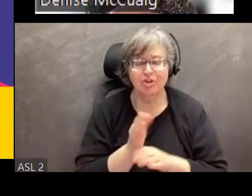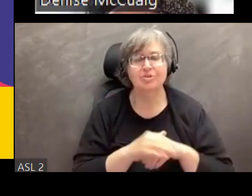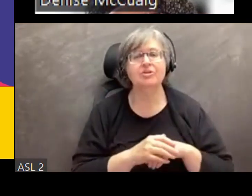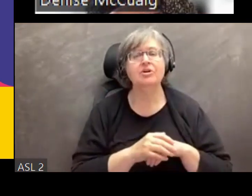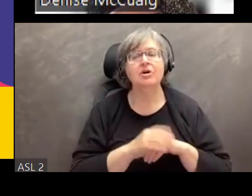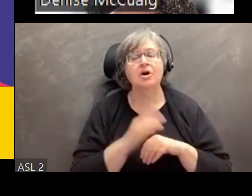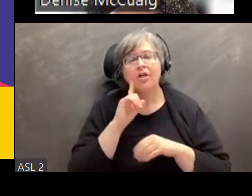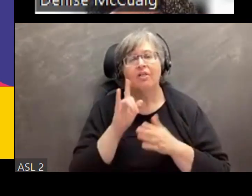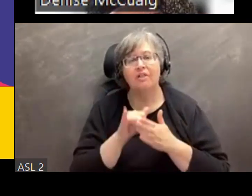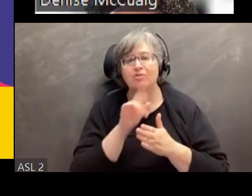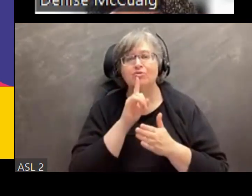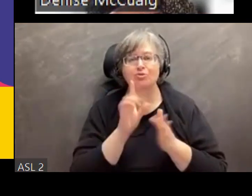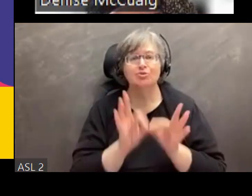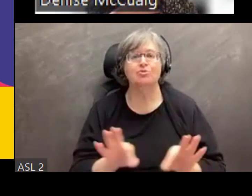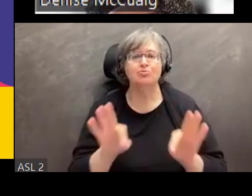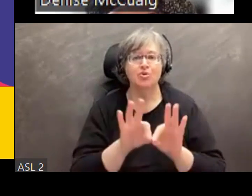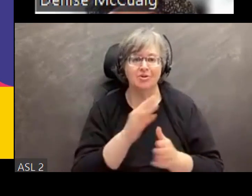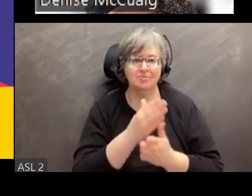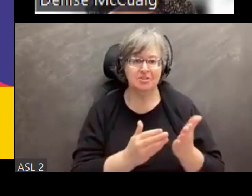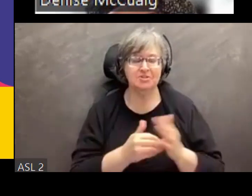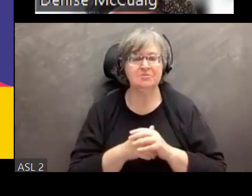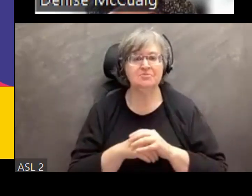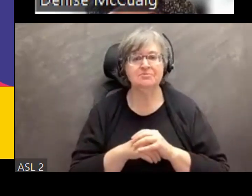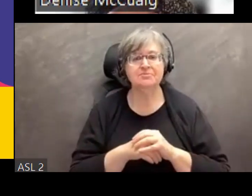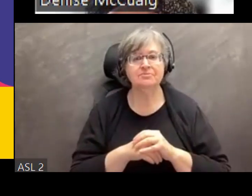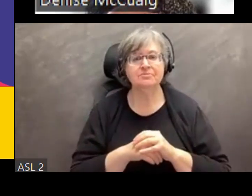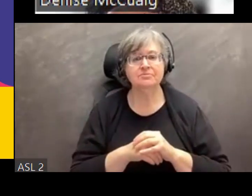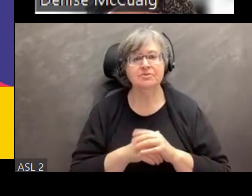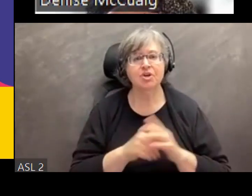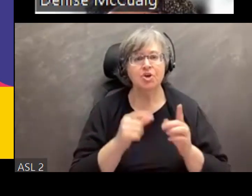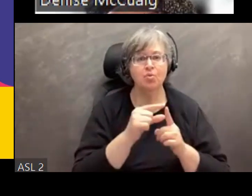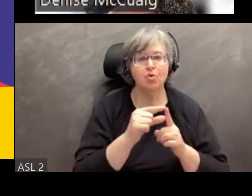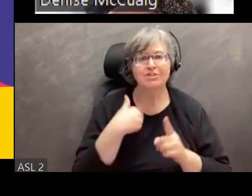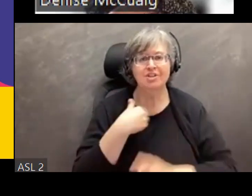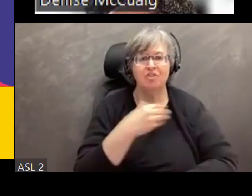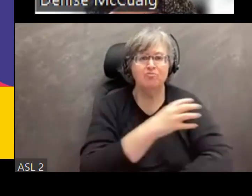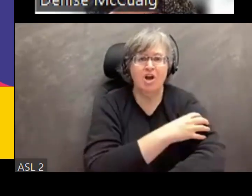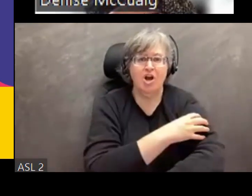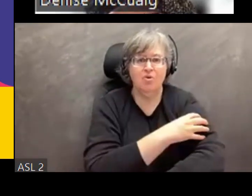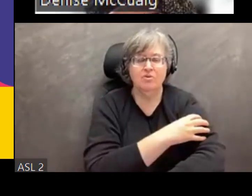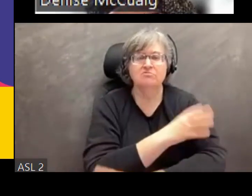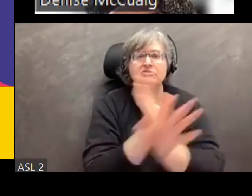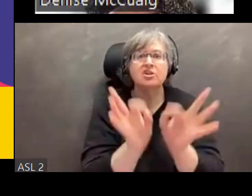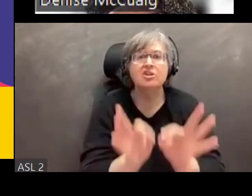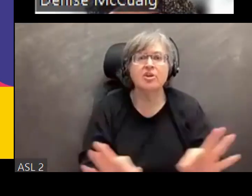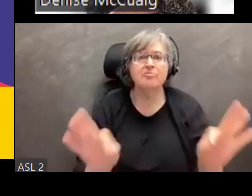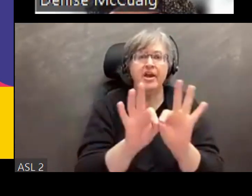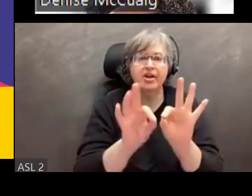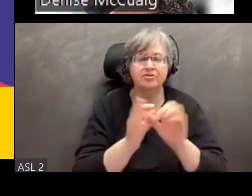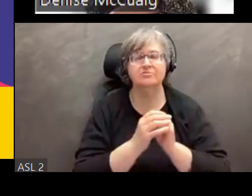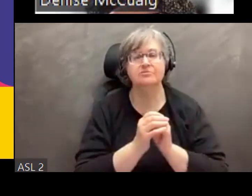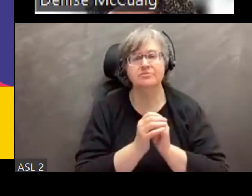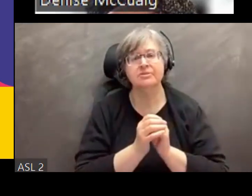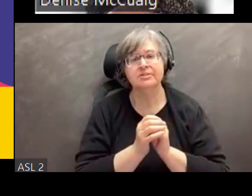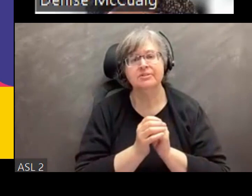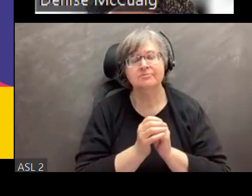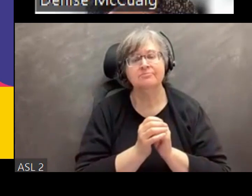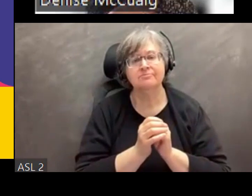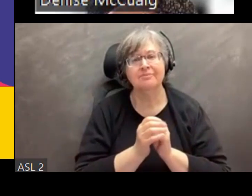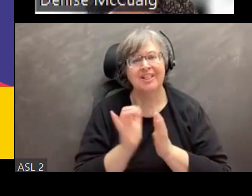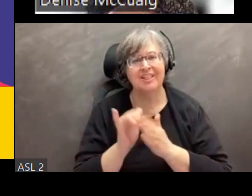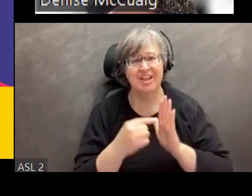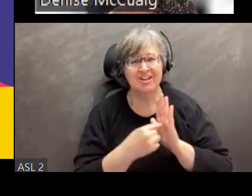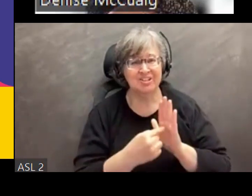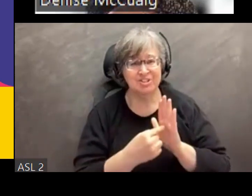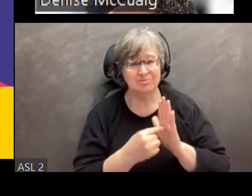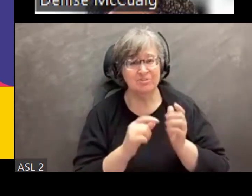for ourselves, I think was a really important piece. And that words have power and they matter.